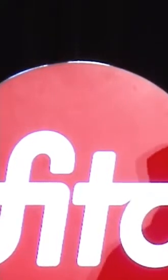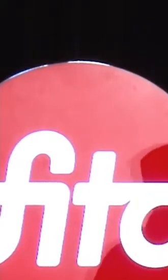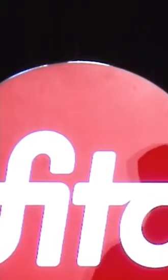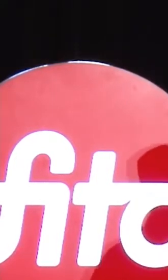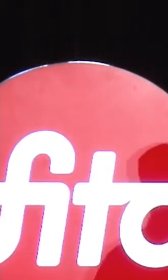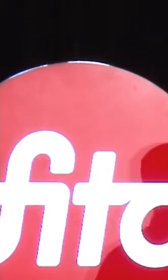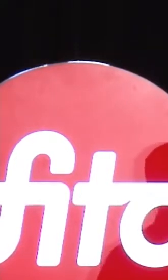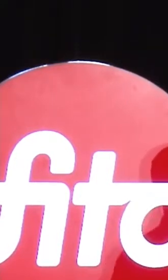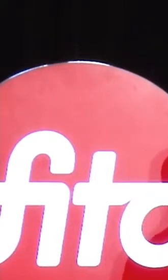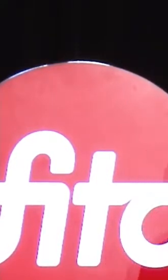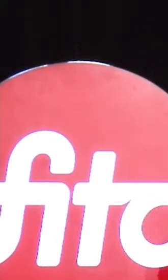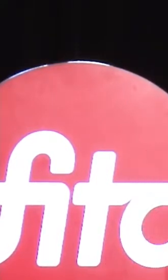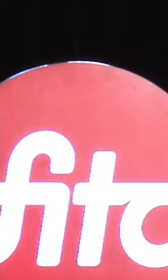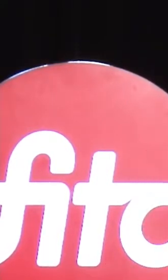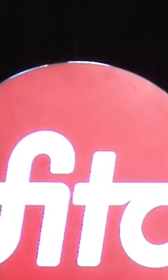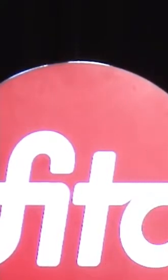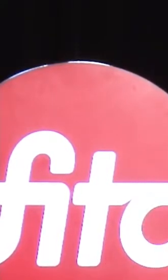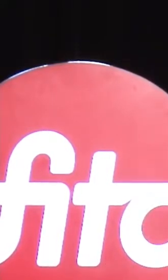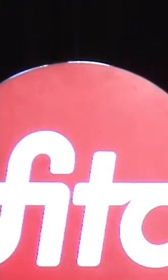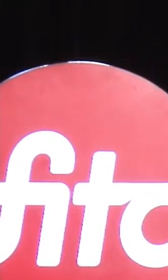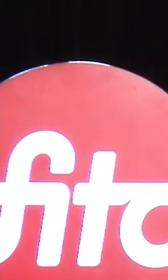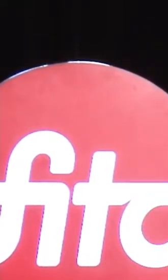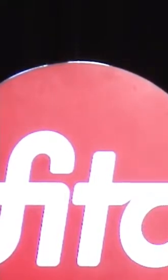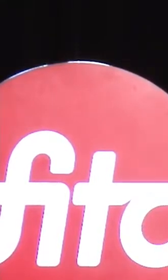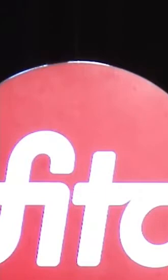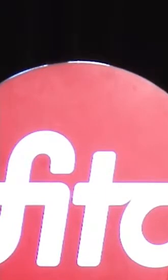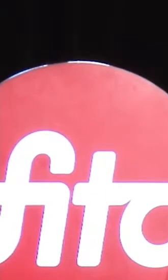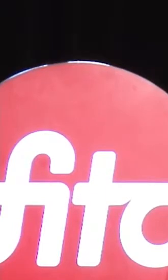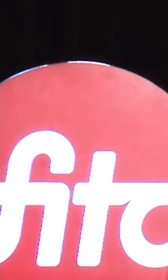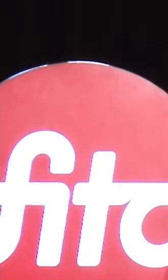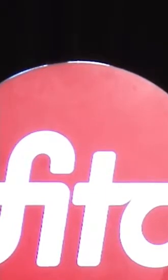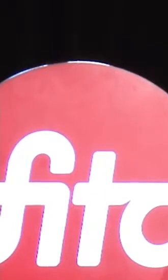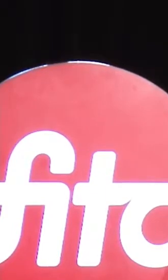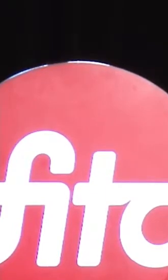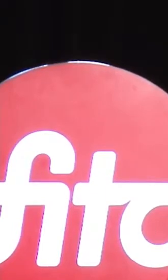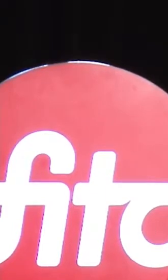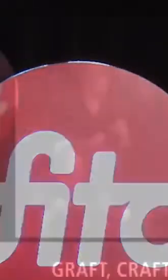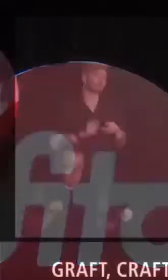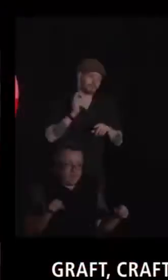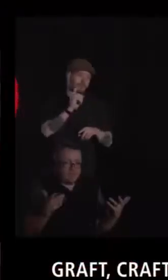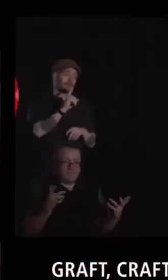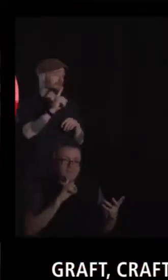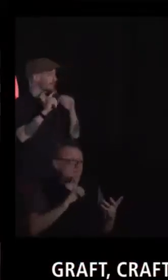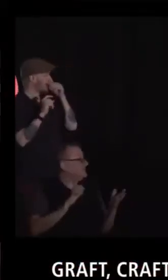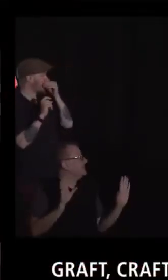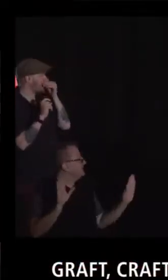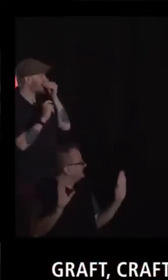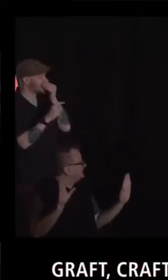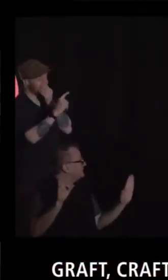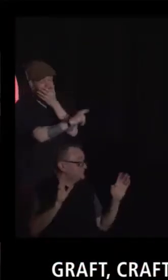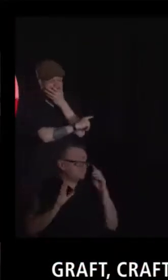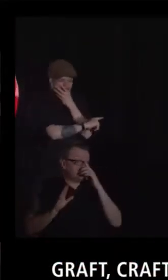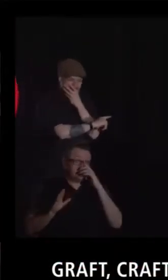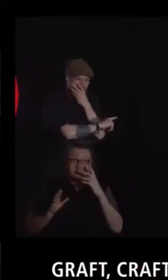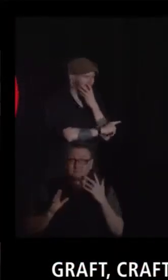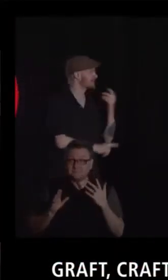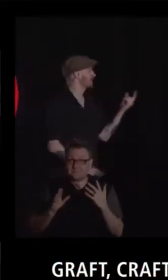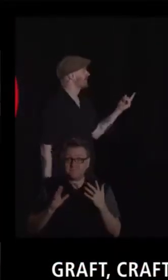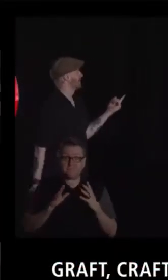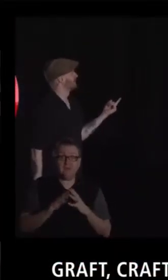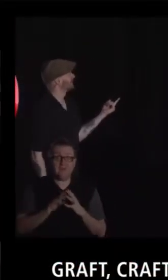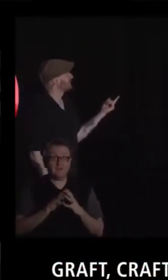and not ensured. Like, there is, it's totally possible to do that. But the caveat, I'm talking about caveats,